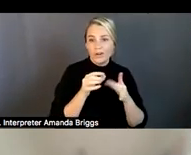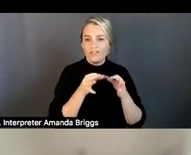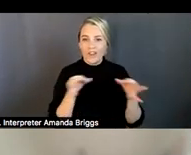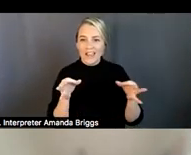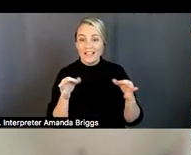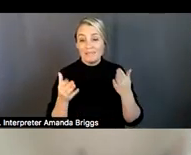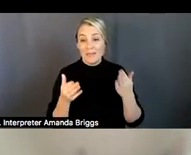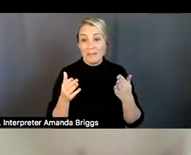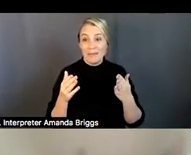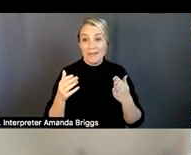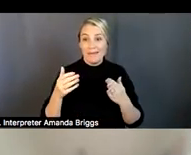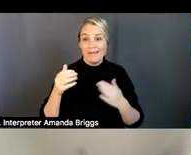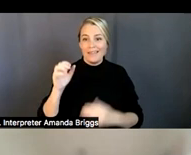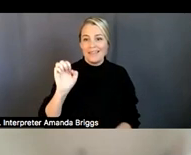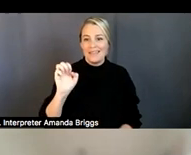you're leaving the space.